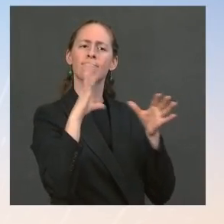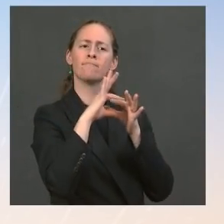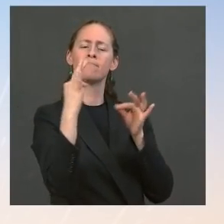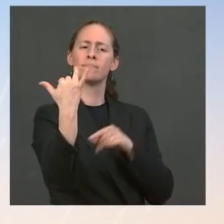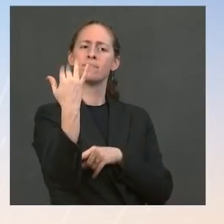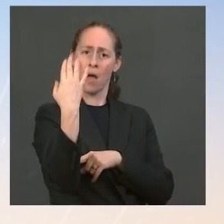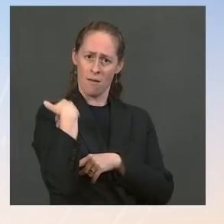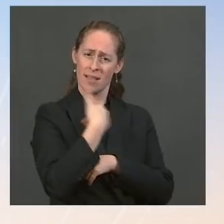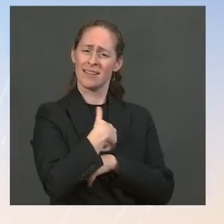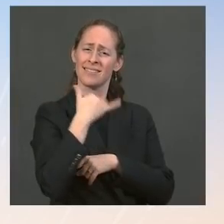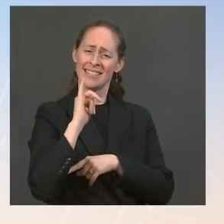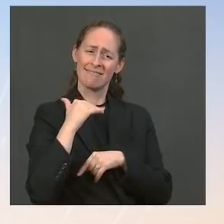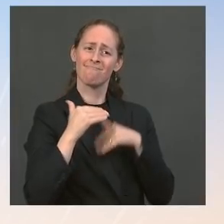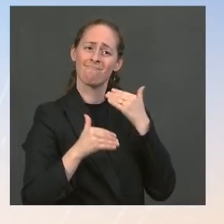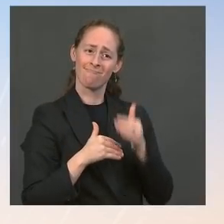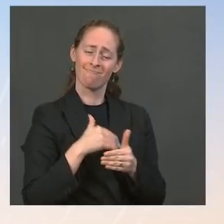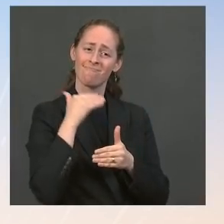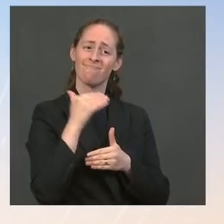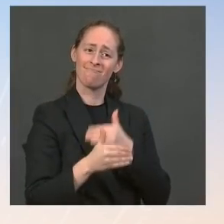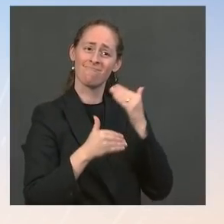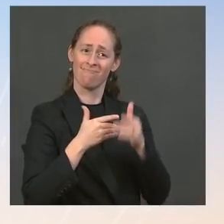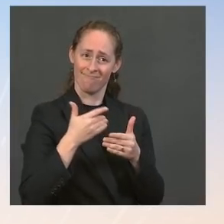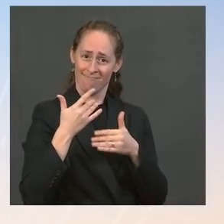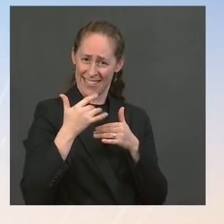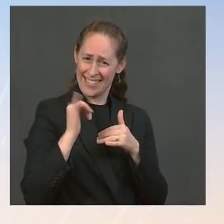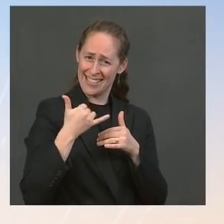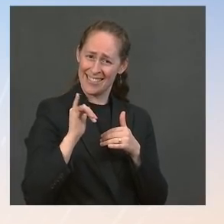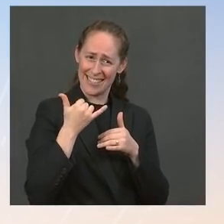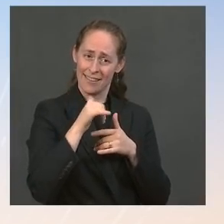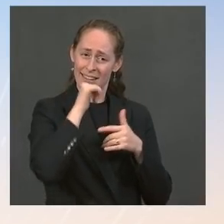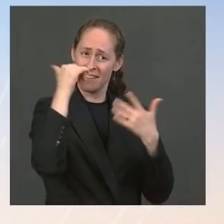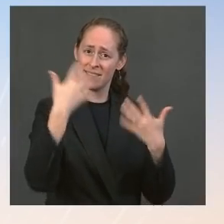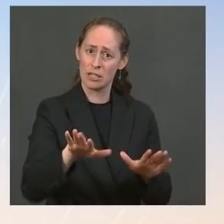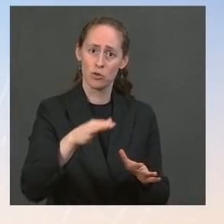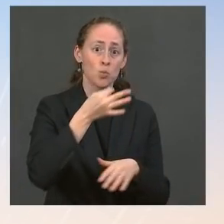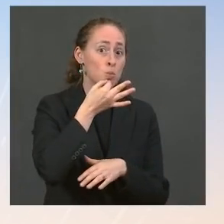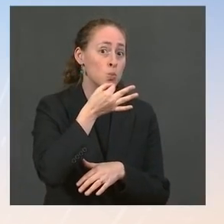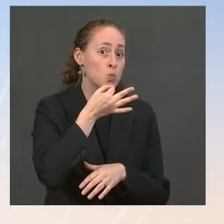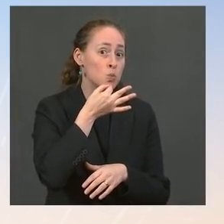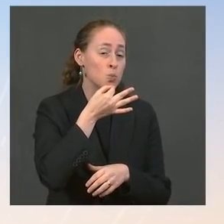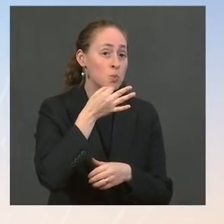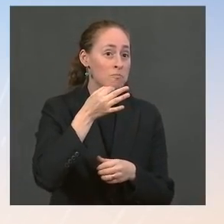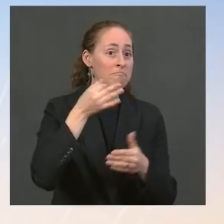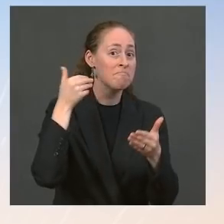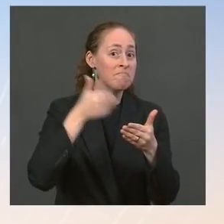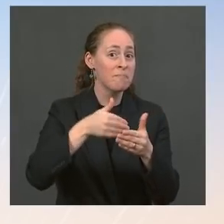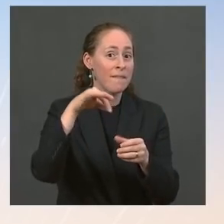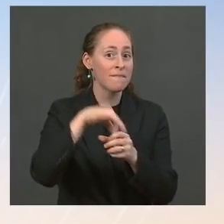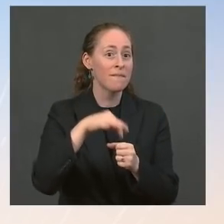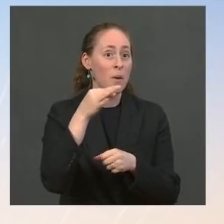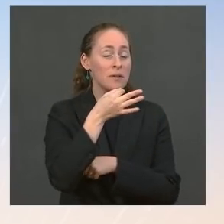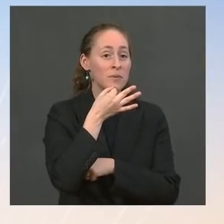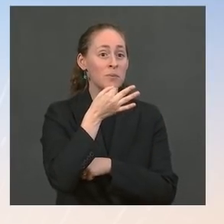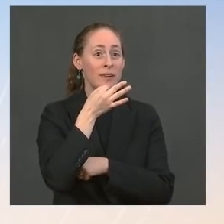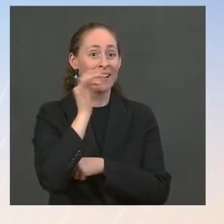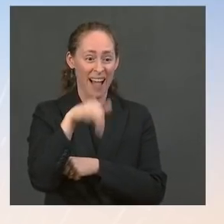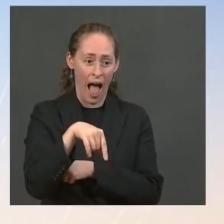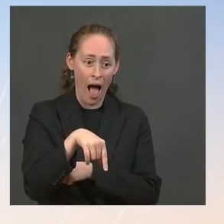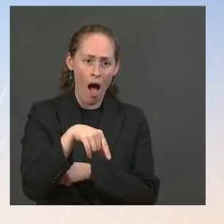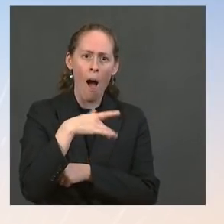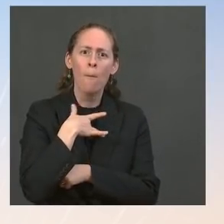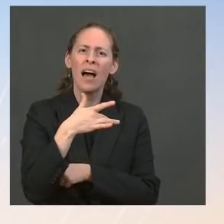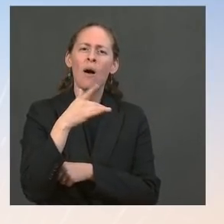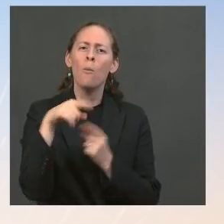a process, where we are now, when you get closer to a vote, a time of a vote being set, that's when the negotiations